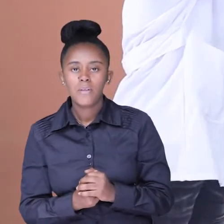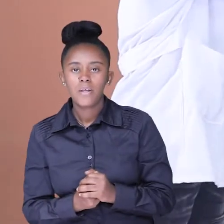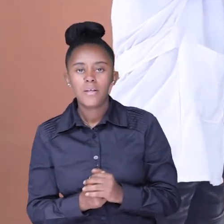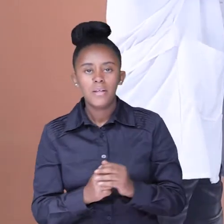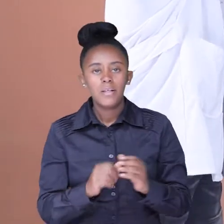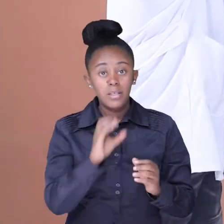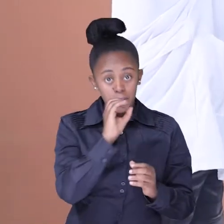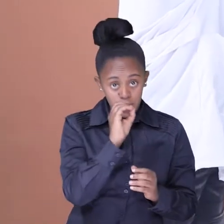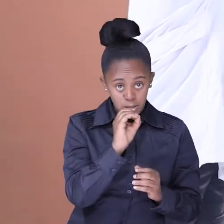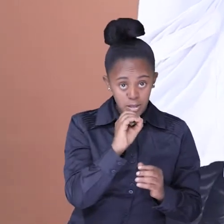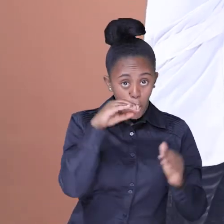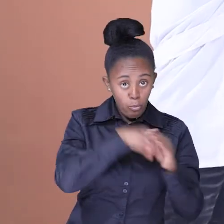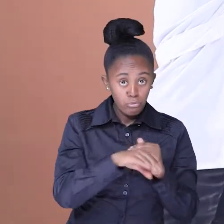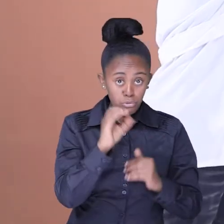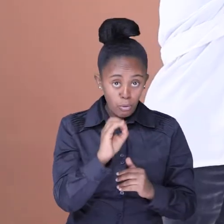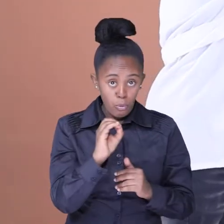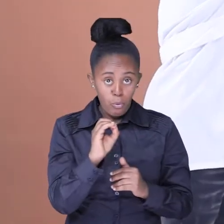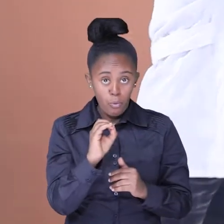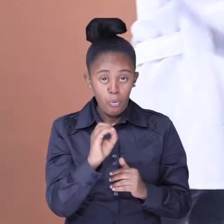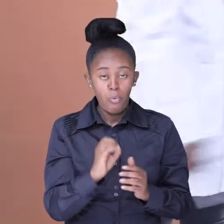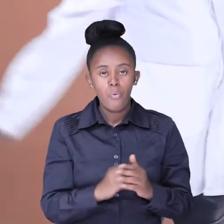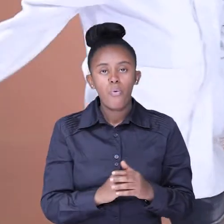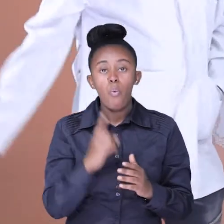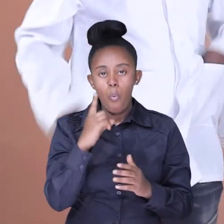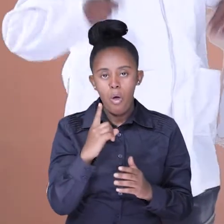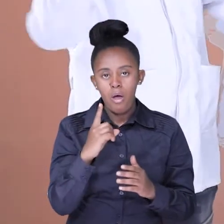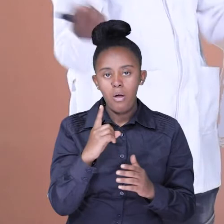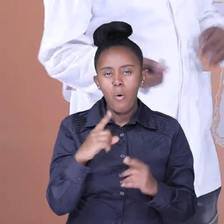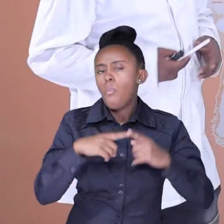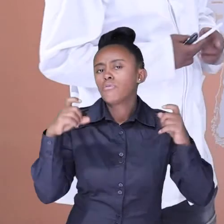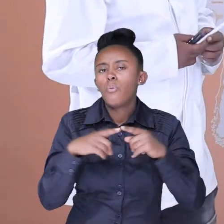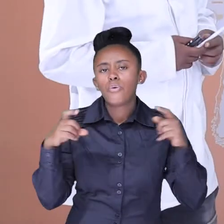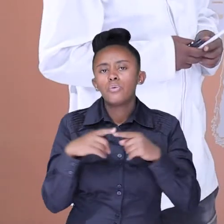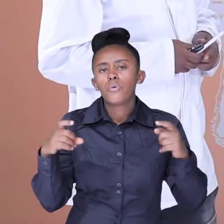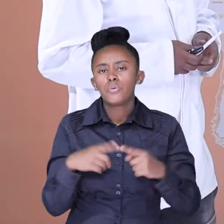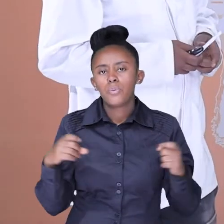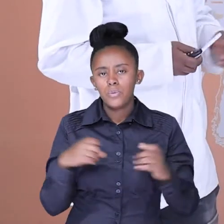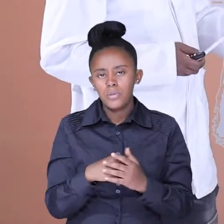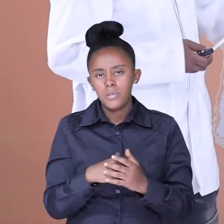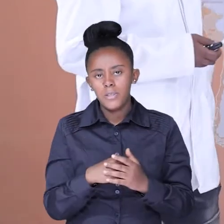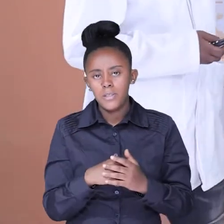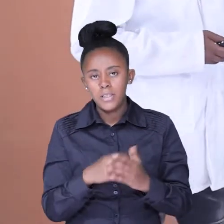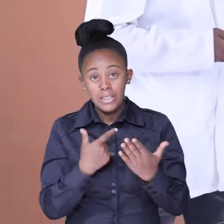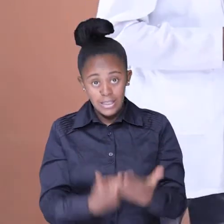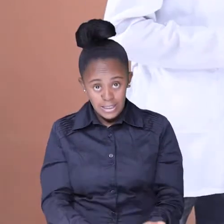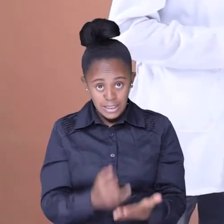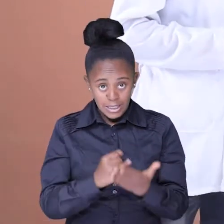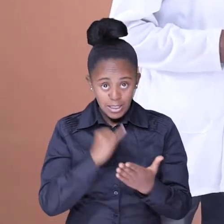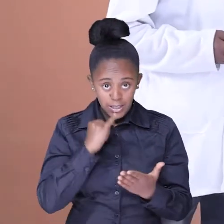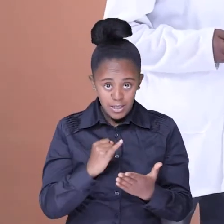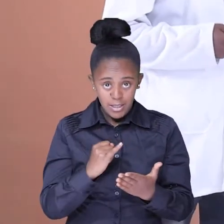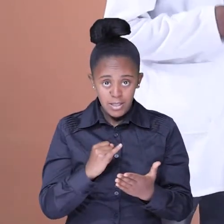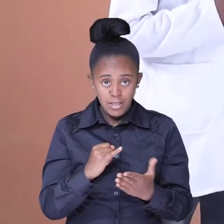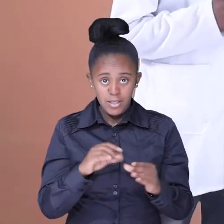A 0 at input means 1 at the output. It is the opposite. If you have